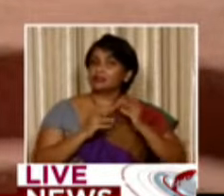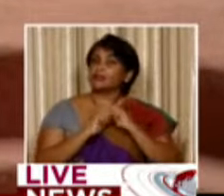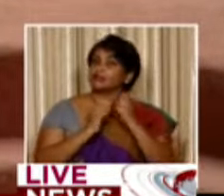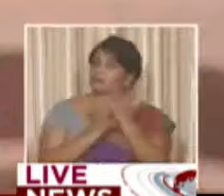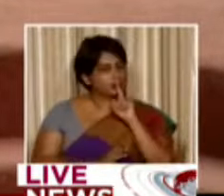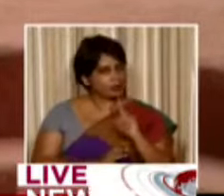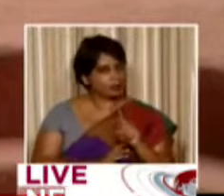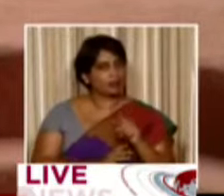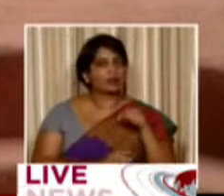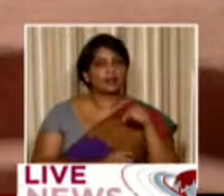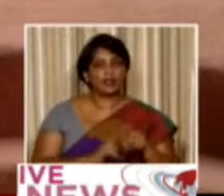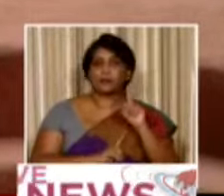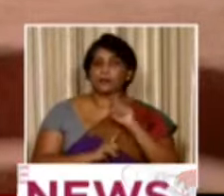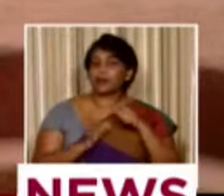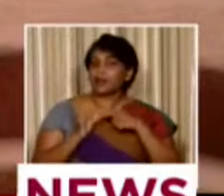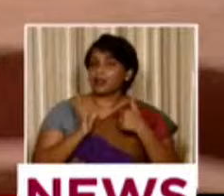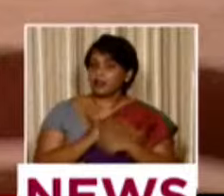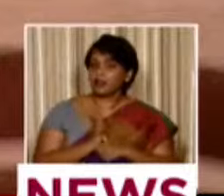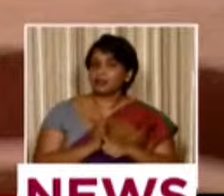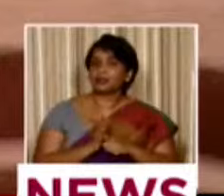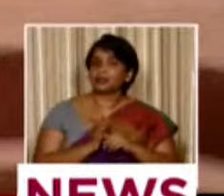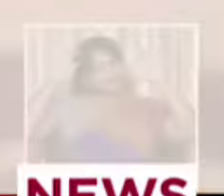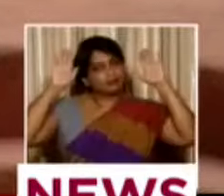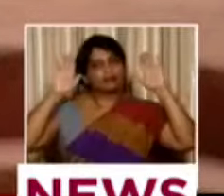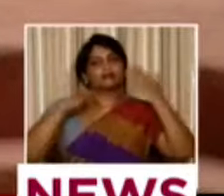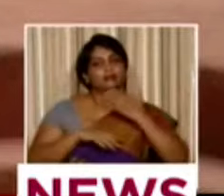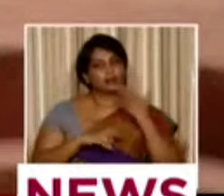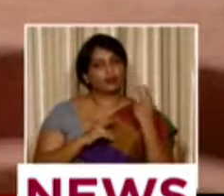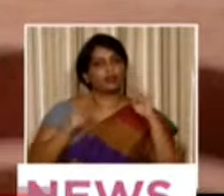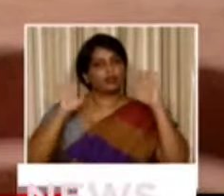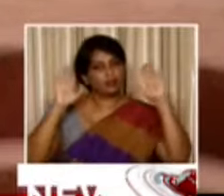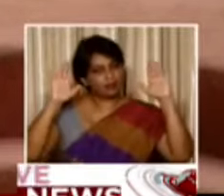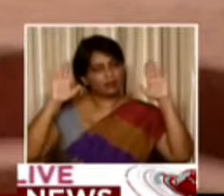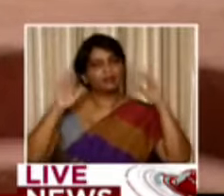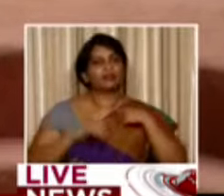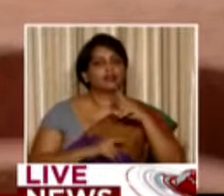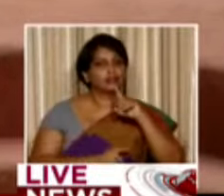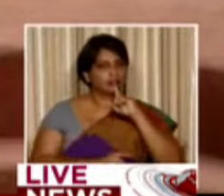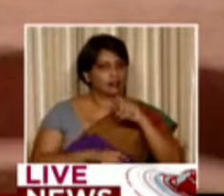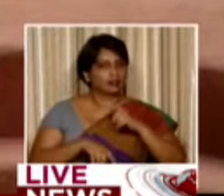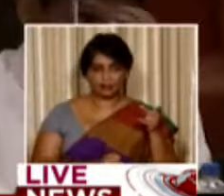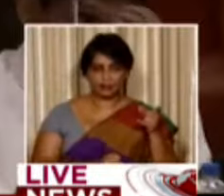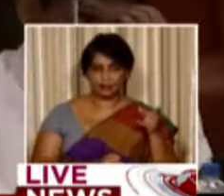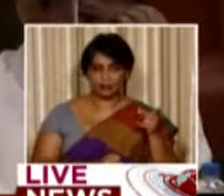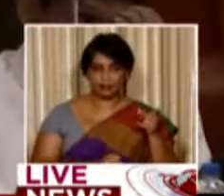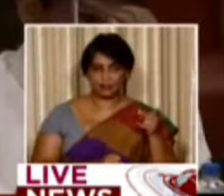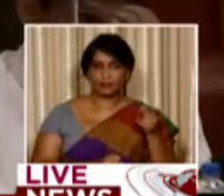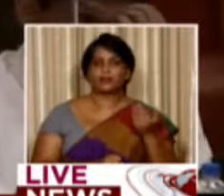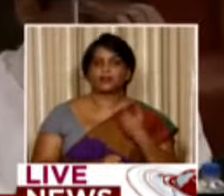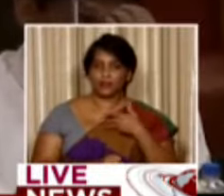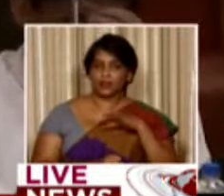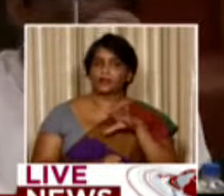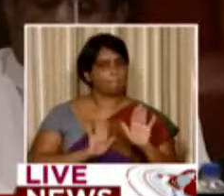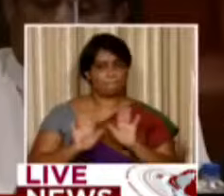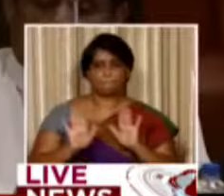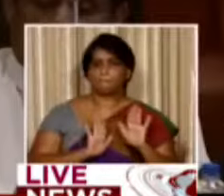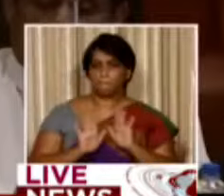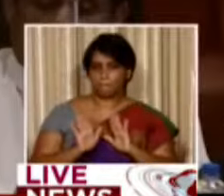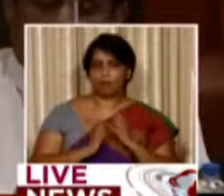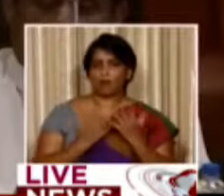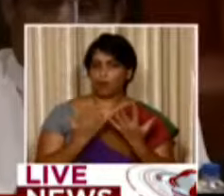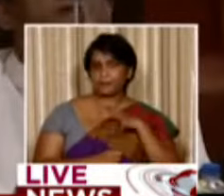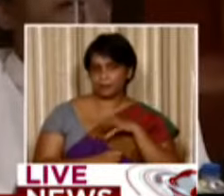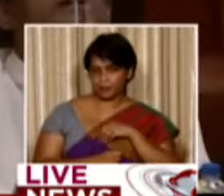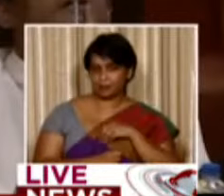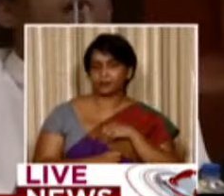The Supreme Court of Sri Lanka thereafter determined that the several online safety bill provisions are not consistent with the Constitution. In